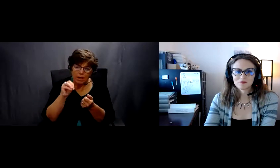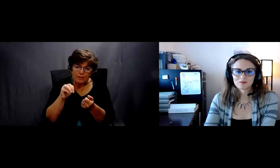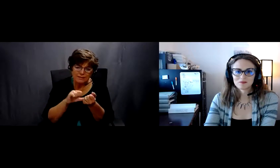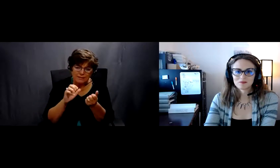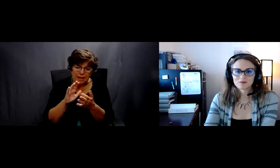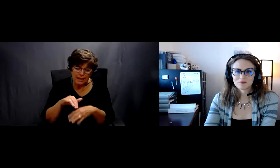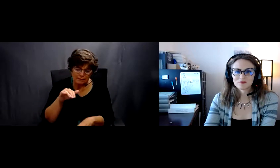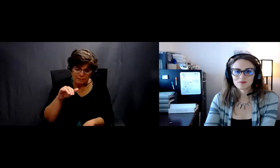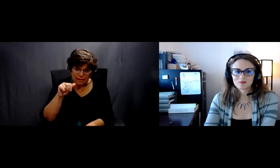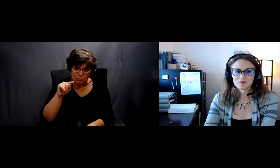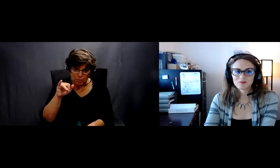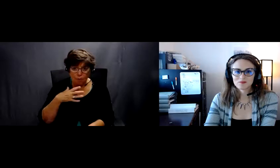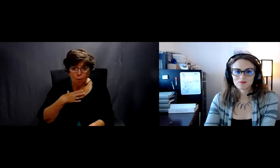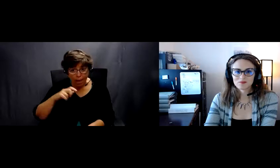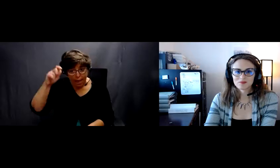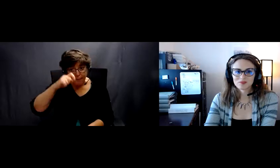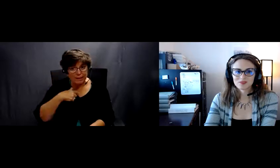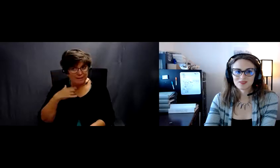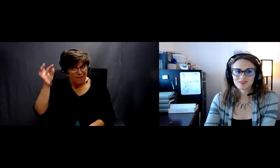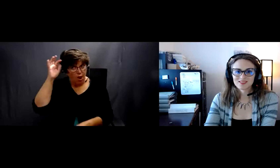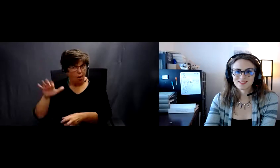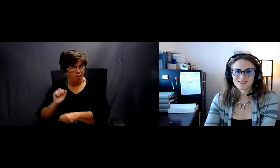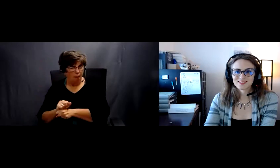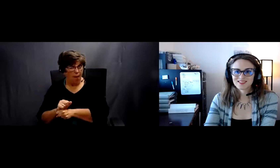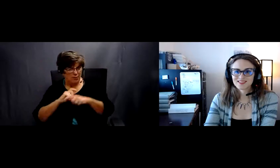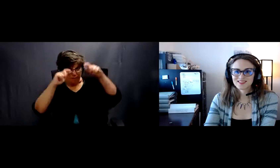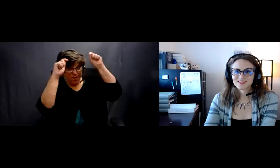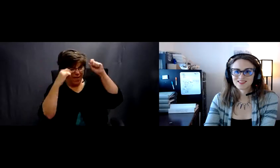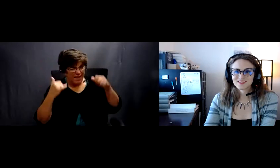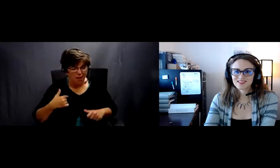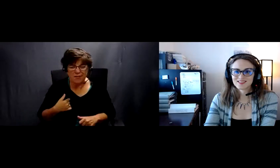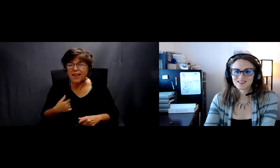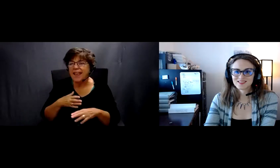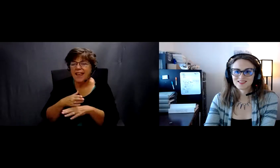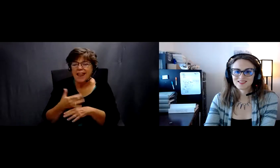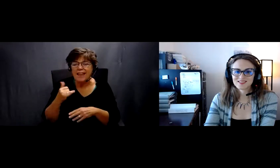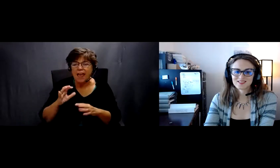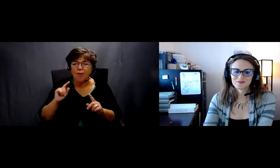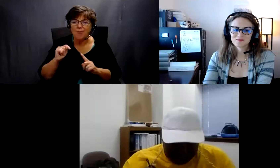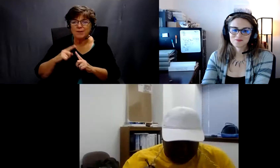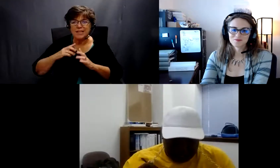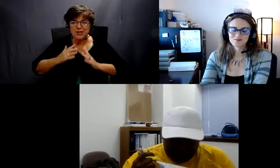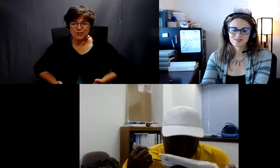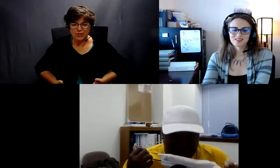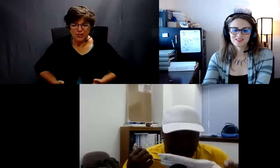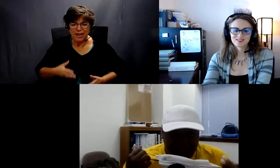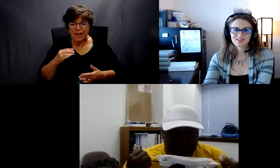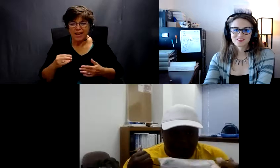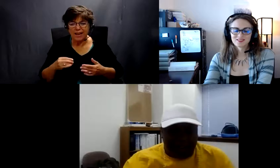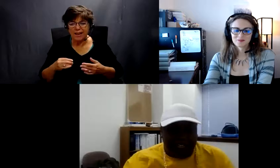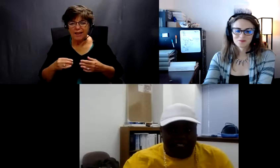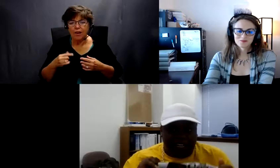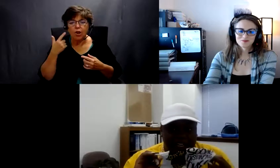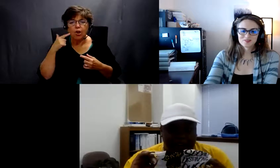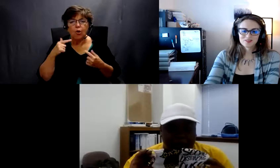have on a white hat because I have a hair appointment. Afterwards, I have on a yellow t-shirt and I have a